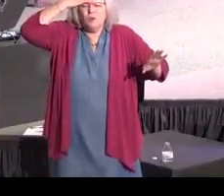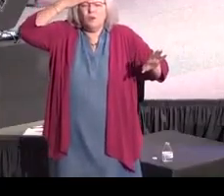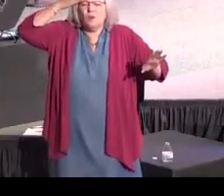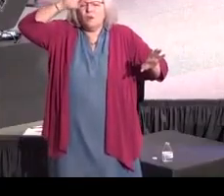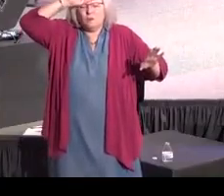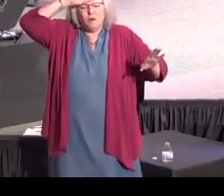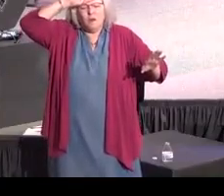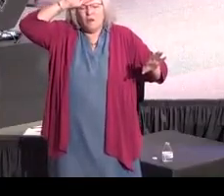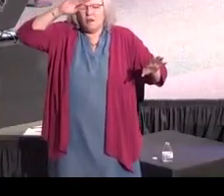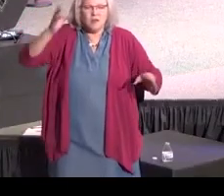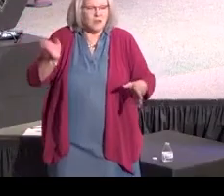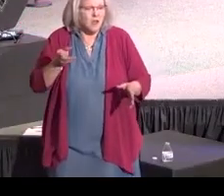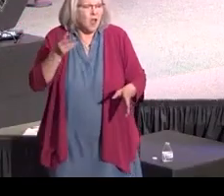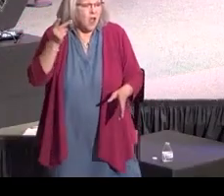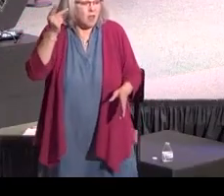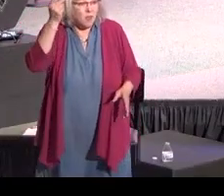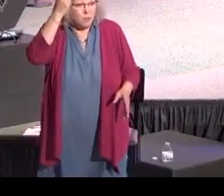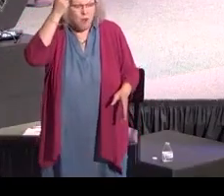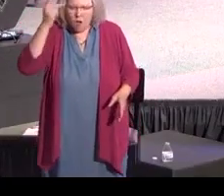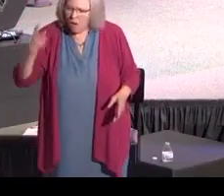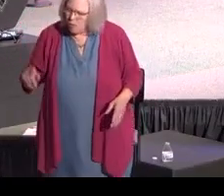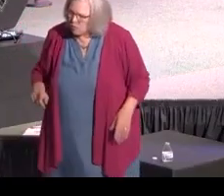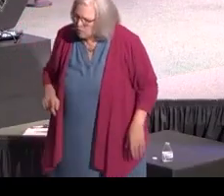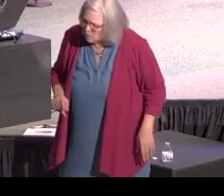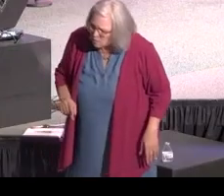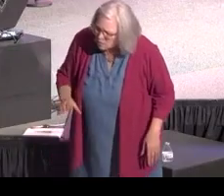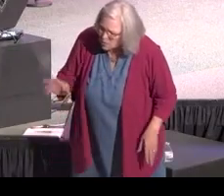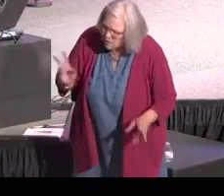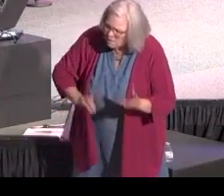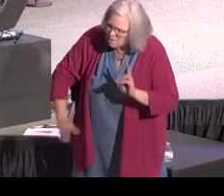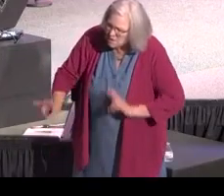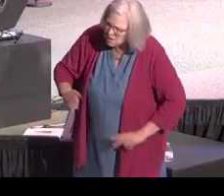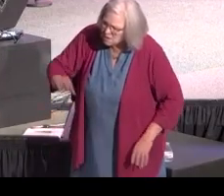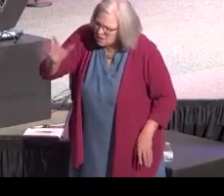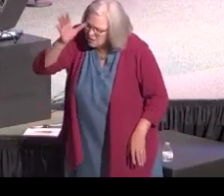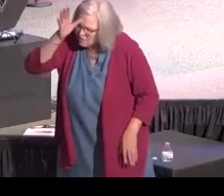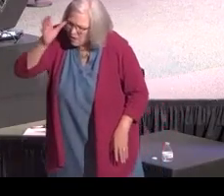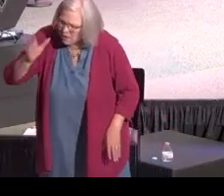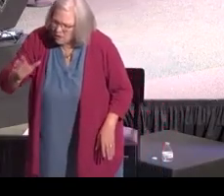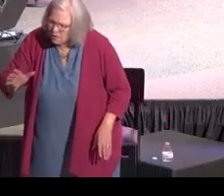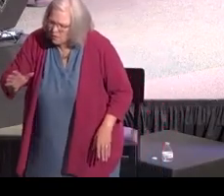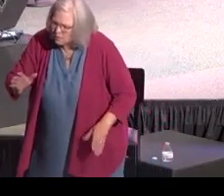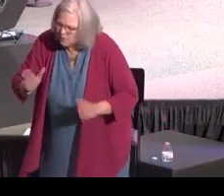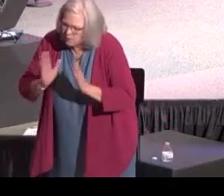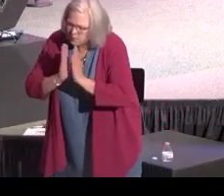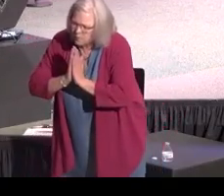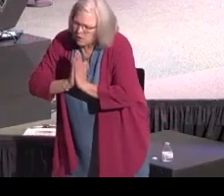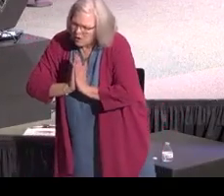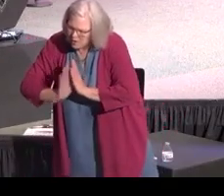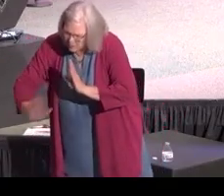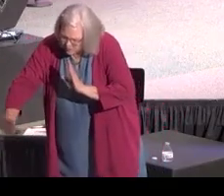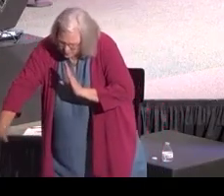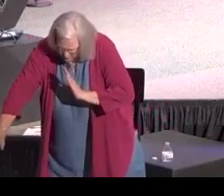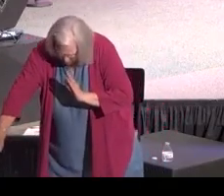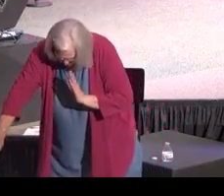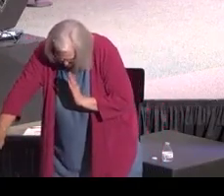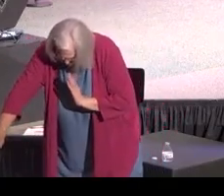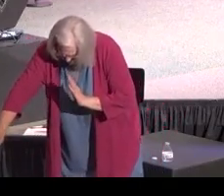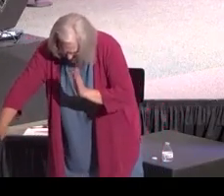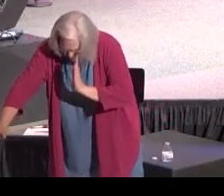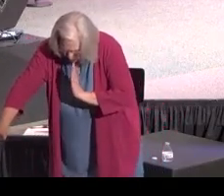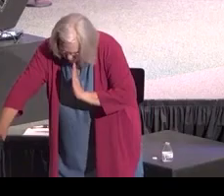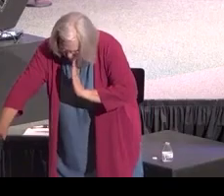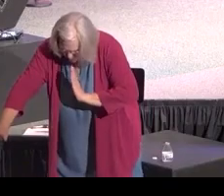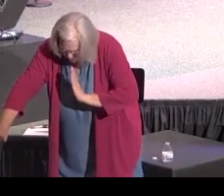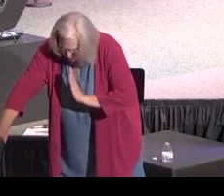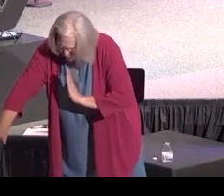Paul went in to see him. And after prayer, just picture this. He places his hands on him and he heals this person.